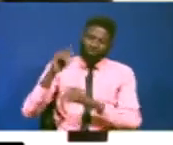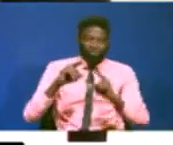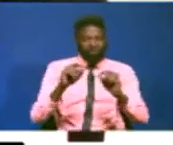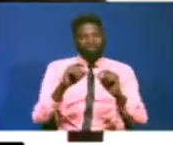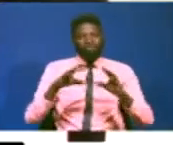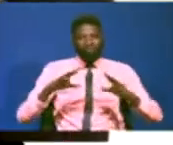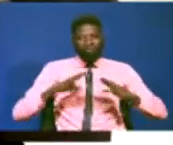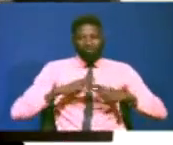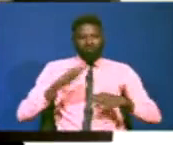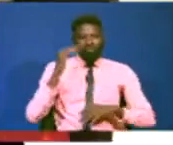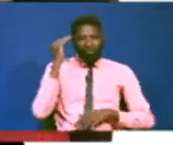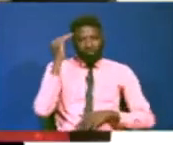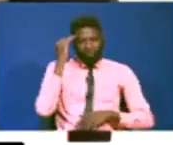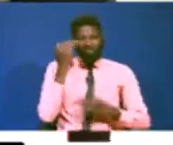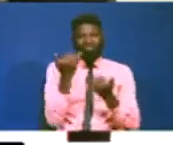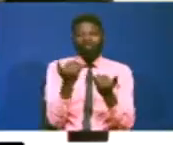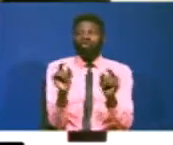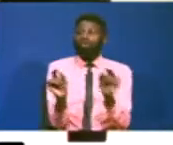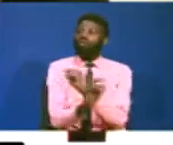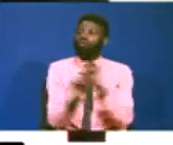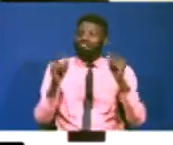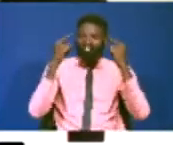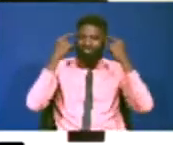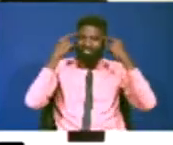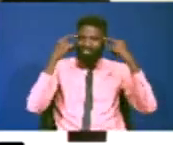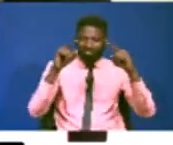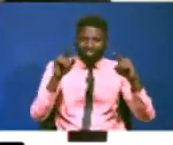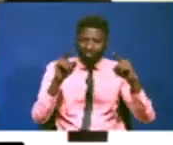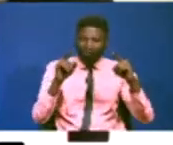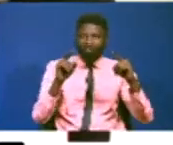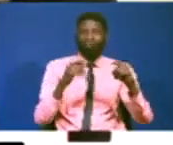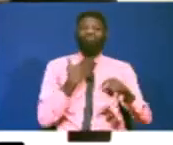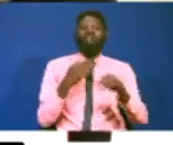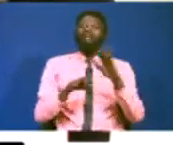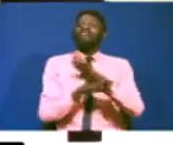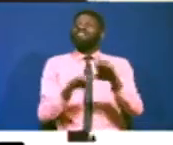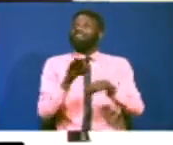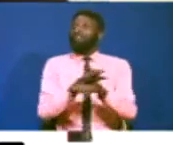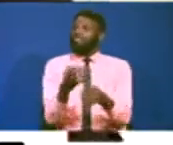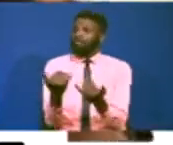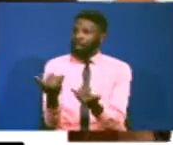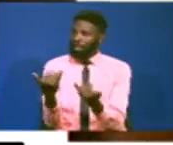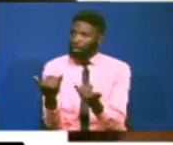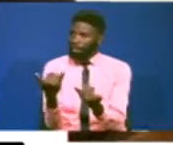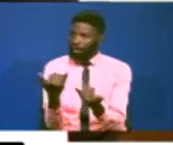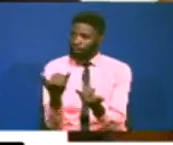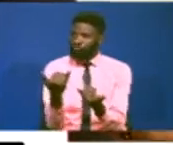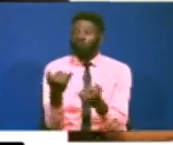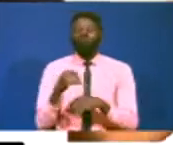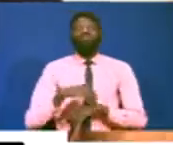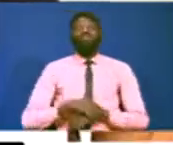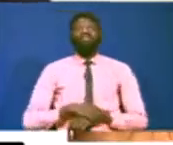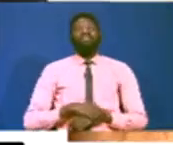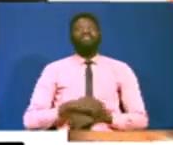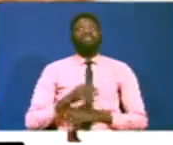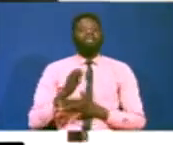microwave generation, this, you know, wanting everything right now, it's really, it in some aspects of